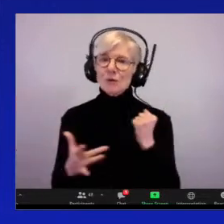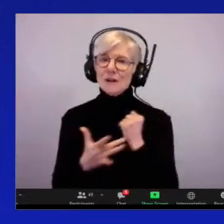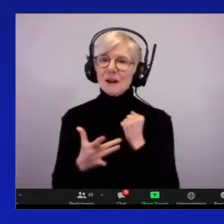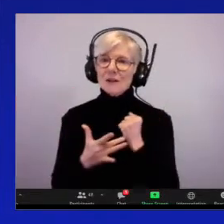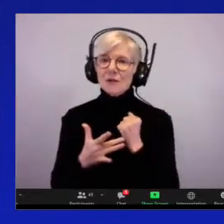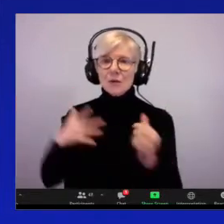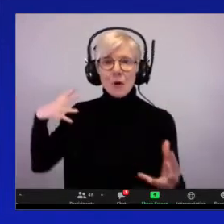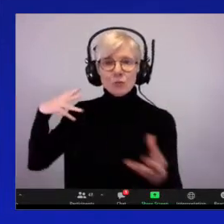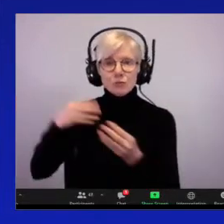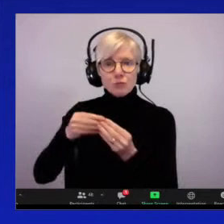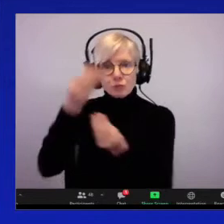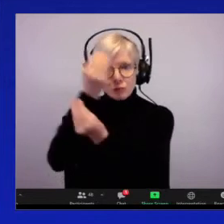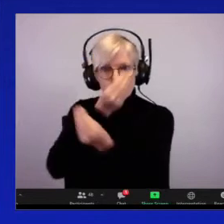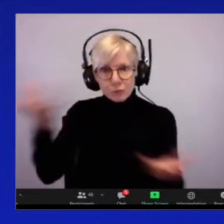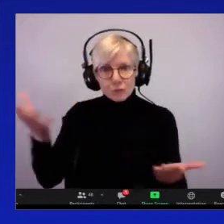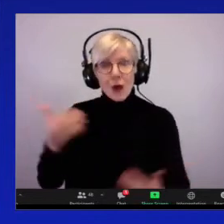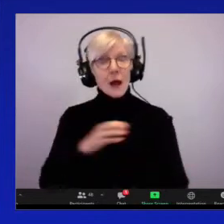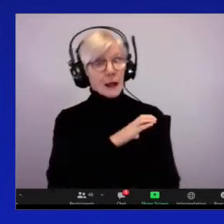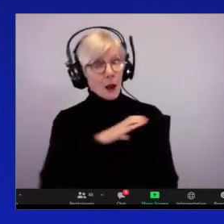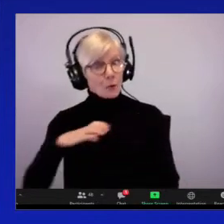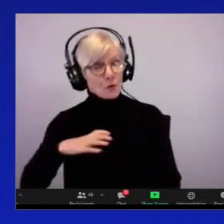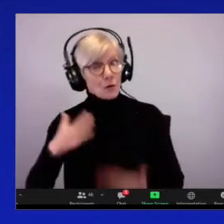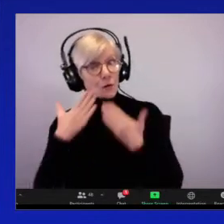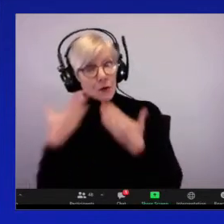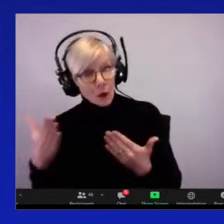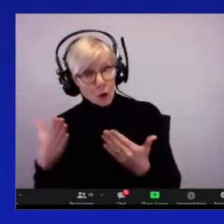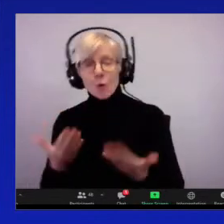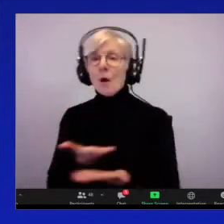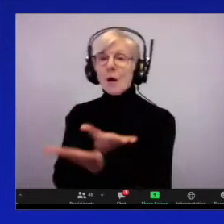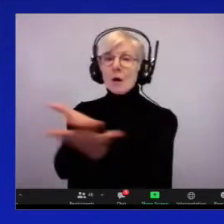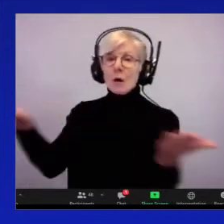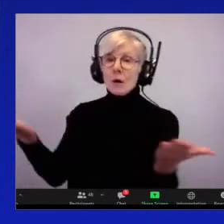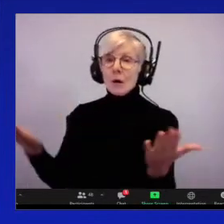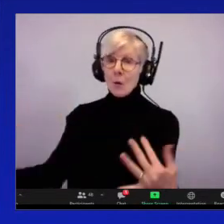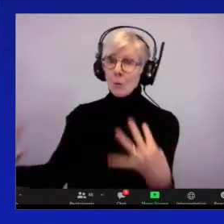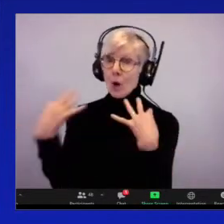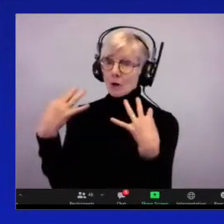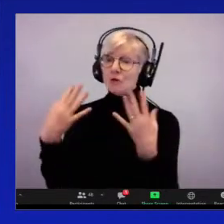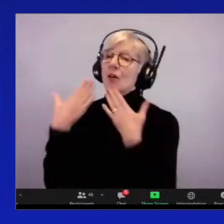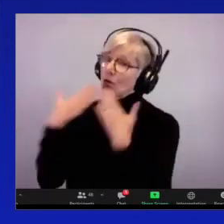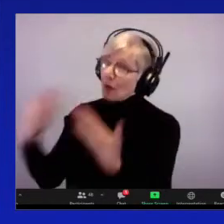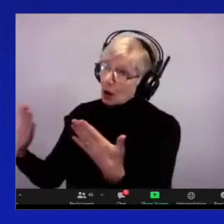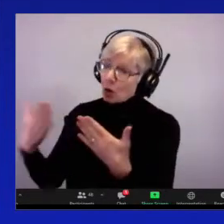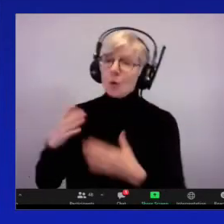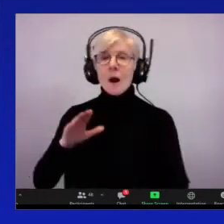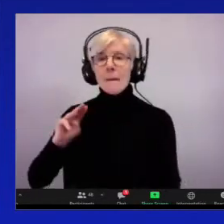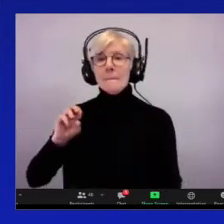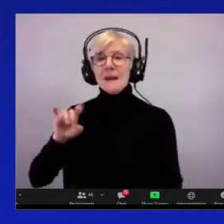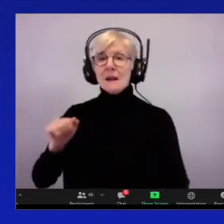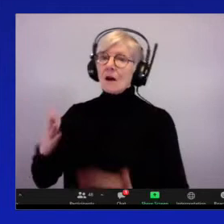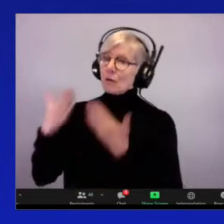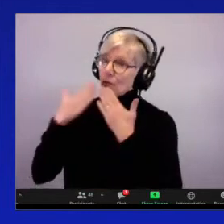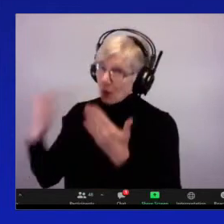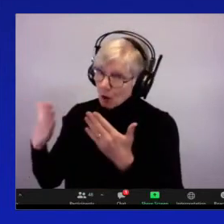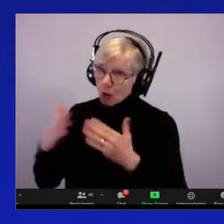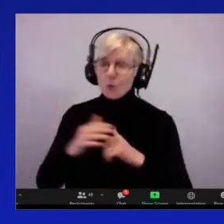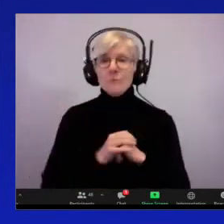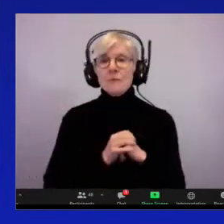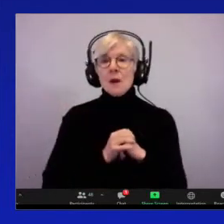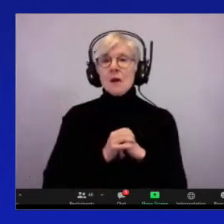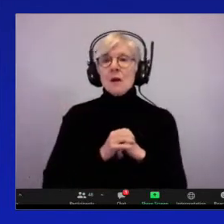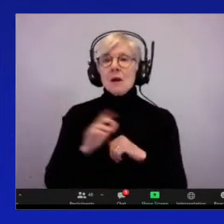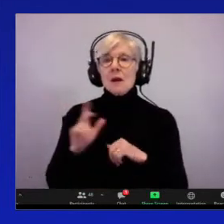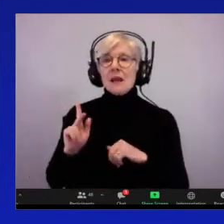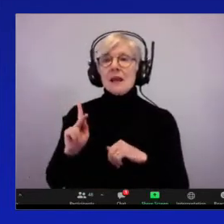of council, as well as members of the public and members of the media. I'd also like to recognize, as has been pointed out, Keith